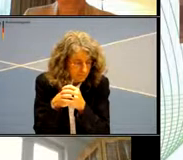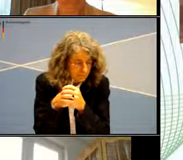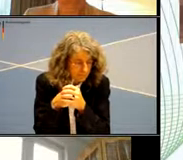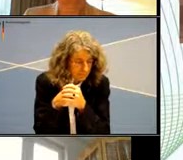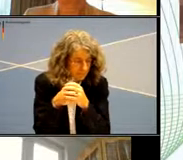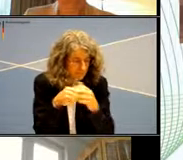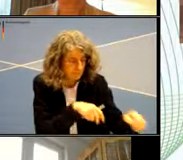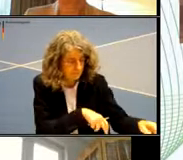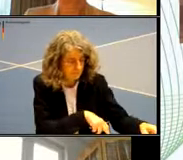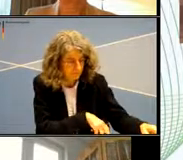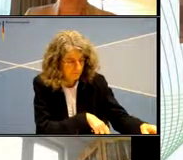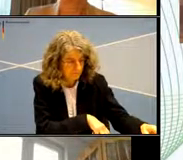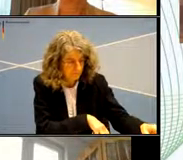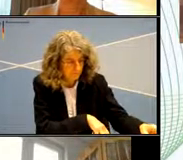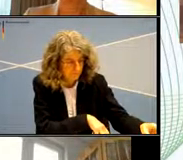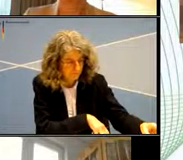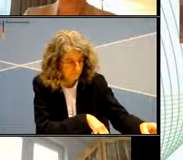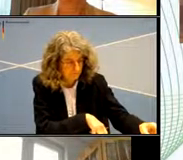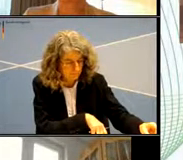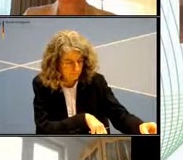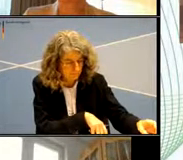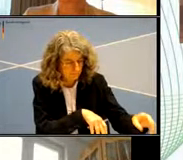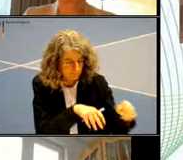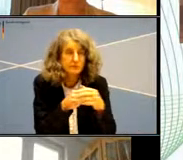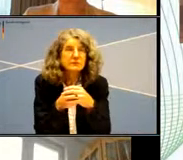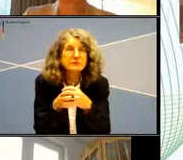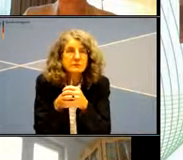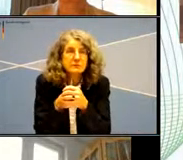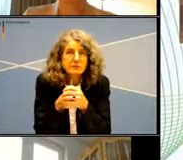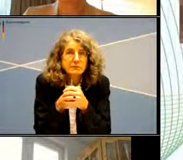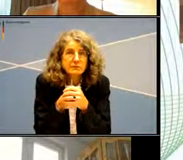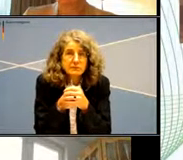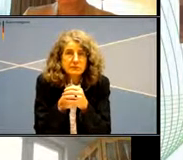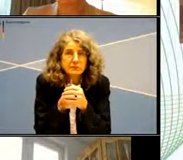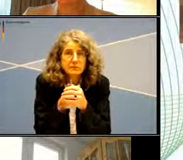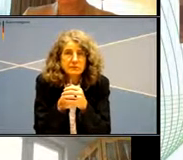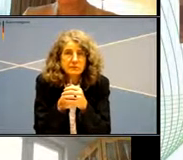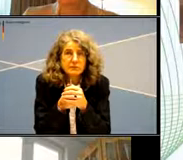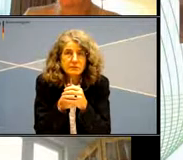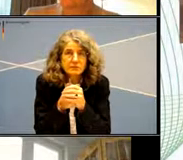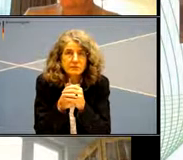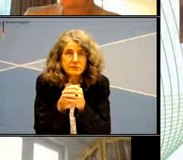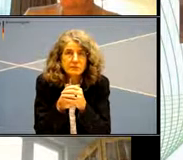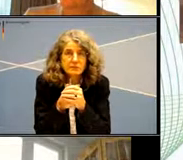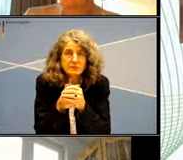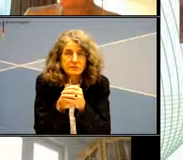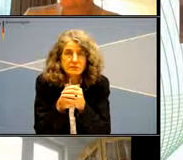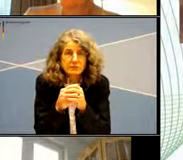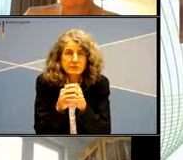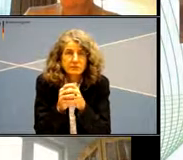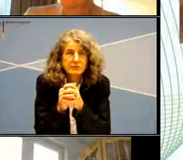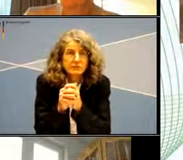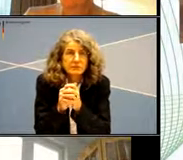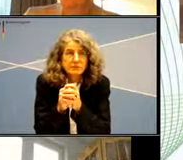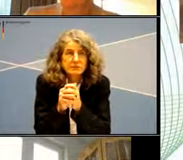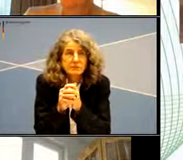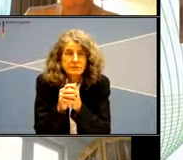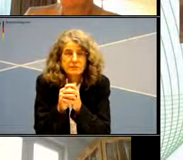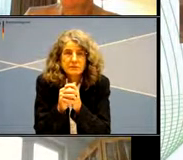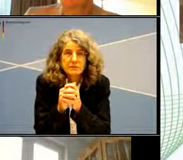structured way, the way in fact some smart meters are being done across many of our communities. Any reactions to those